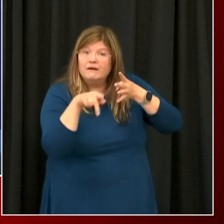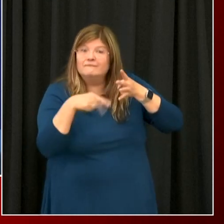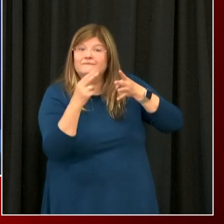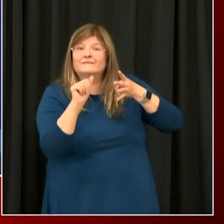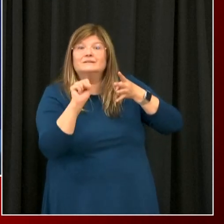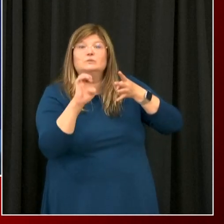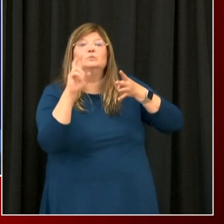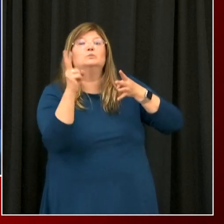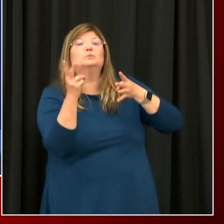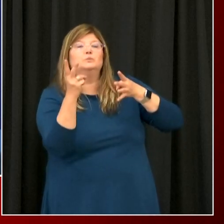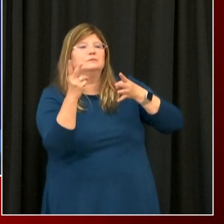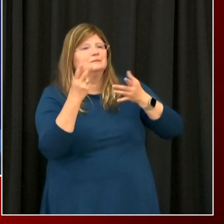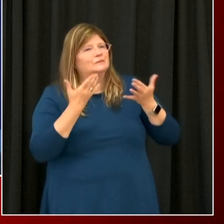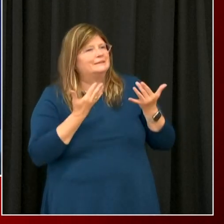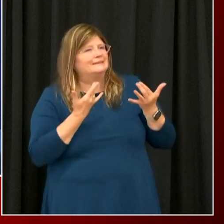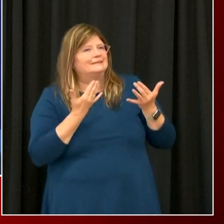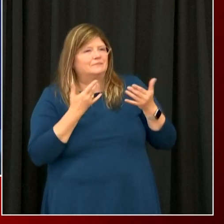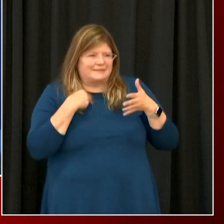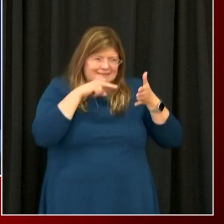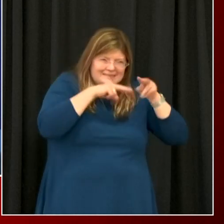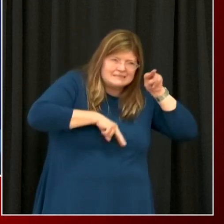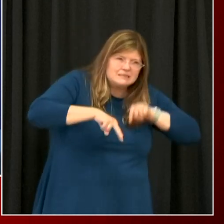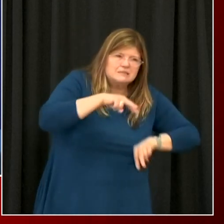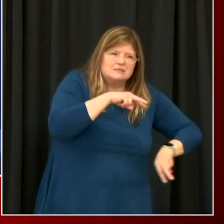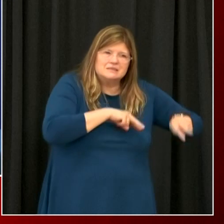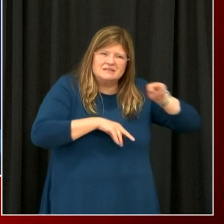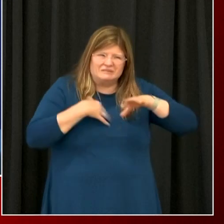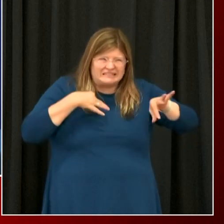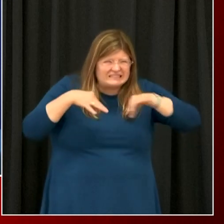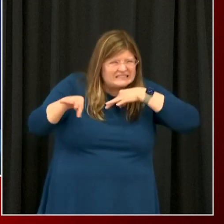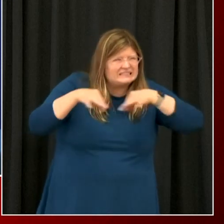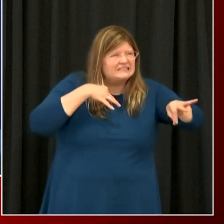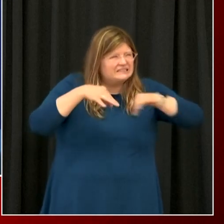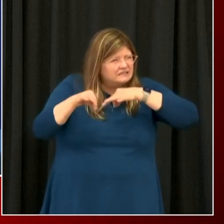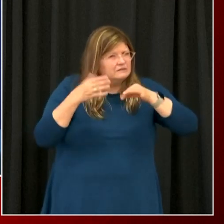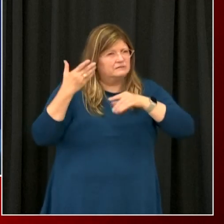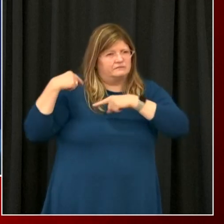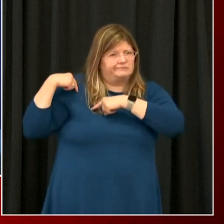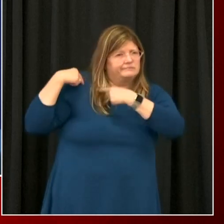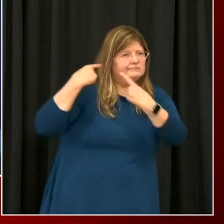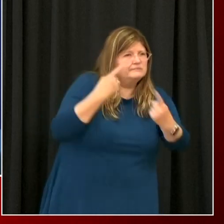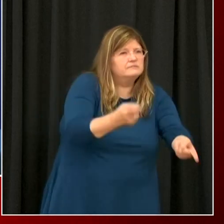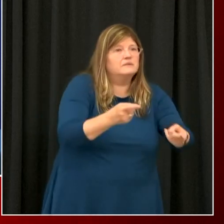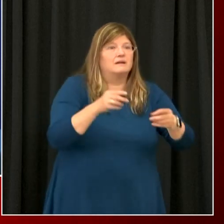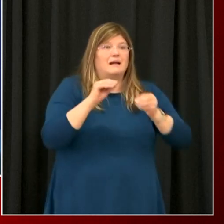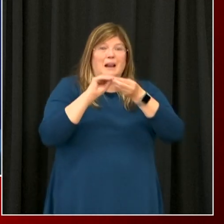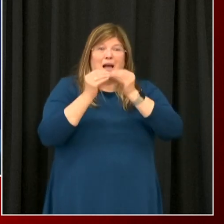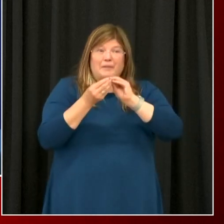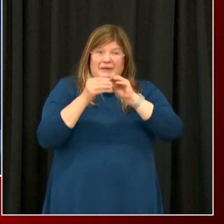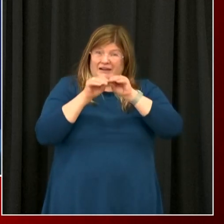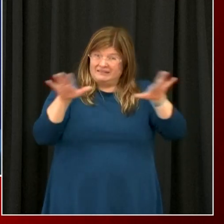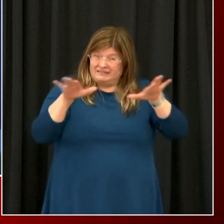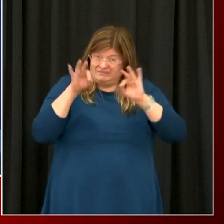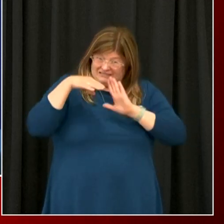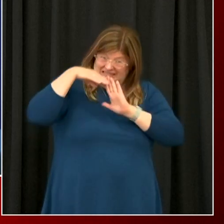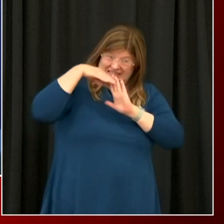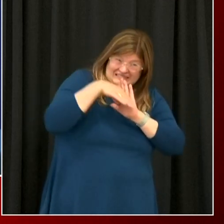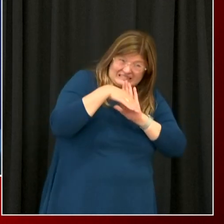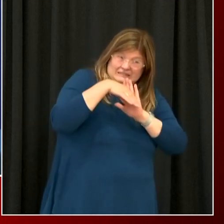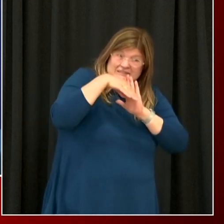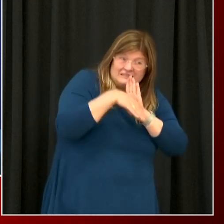2. We have talked quite a bit about a sustained decrease in community spread and the need to observe 14